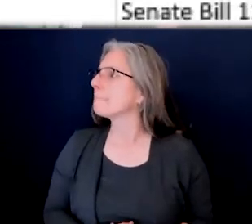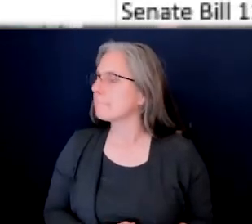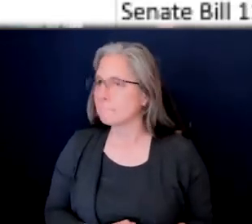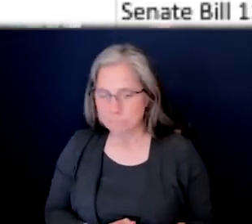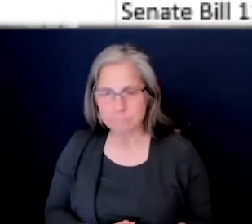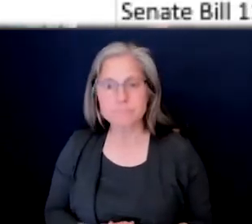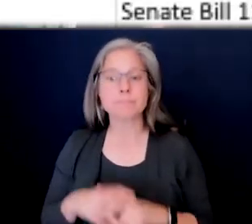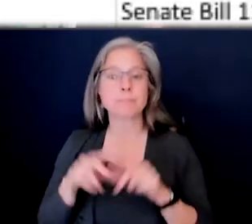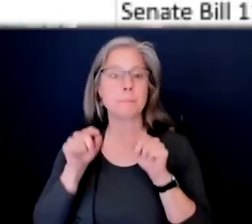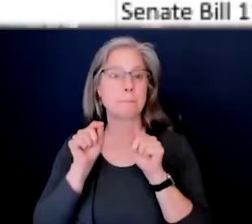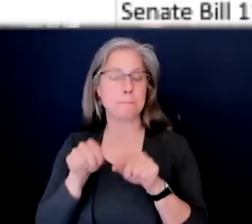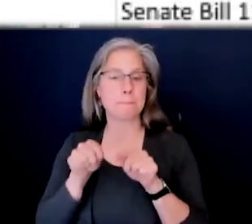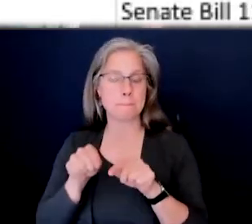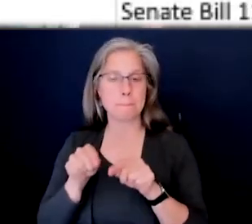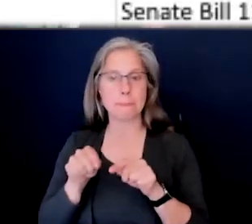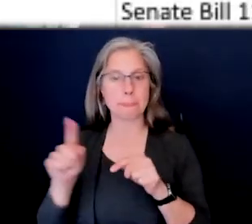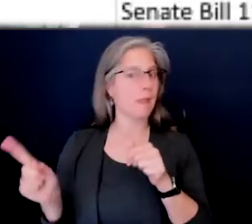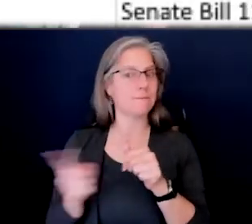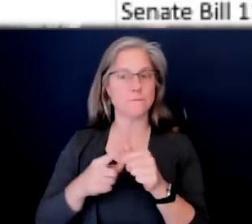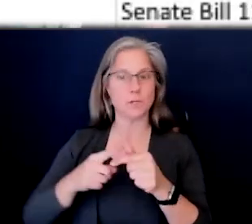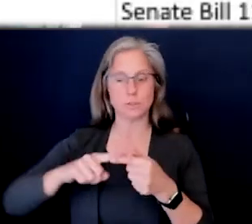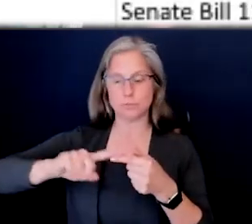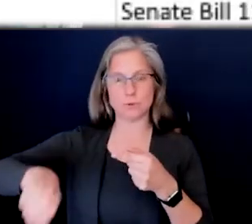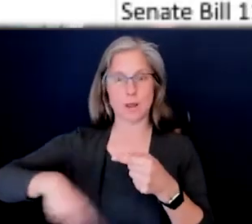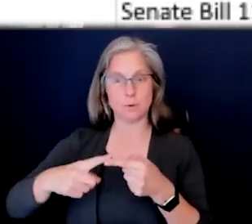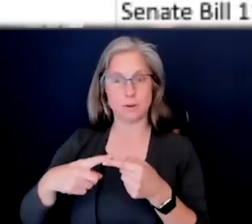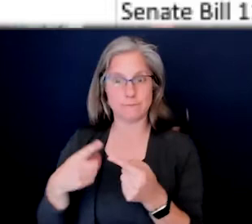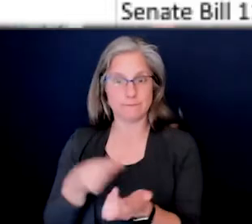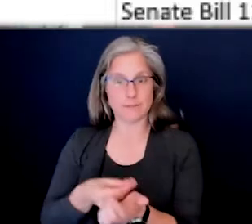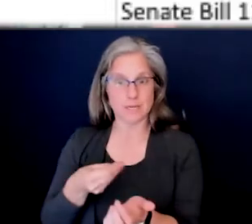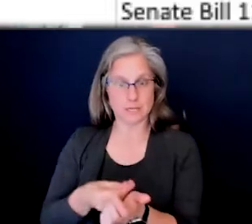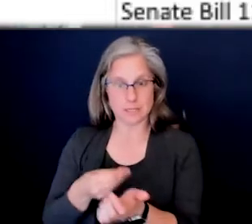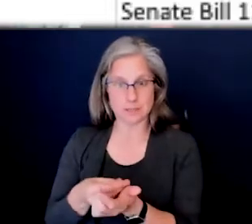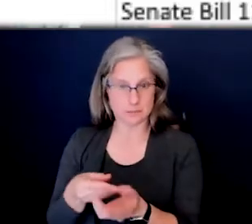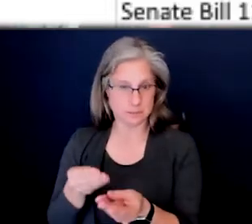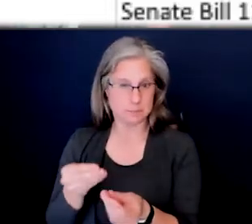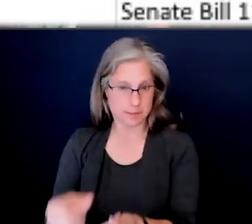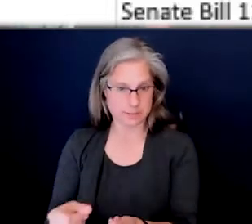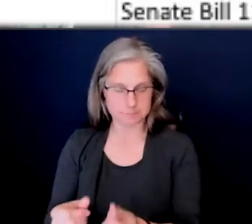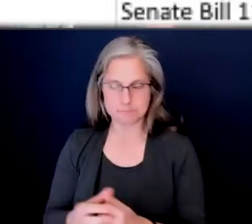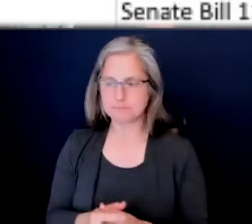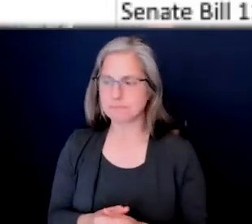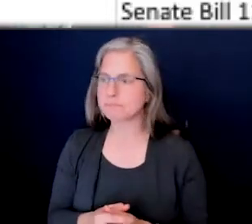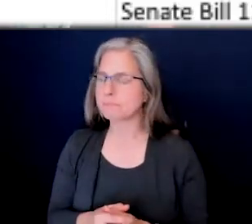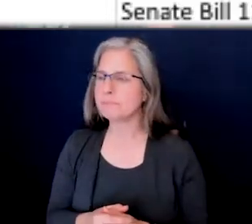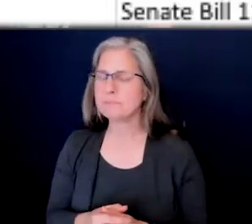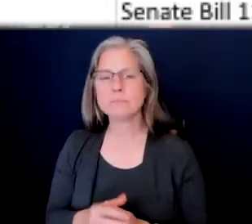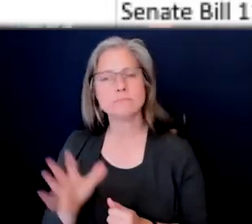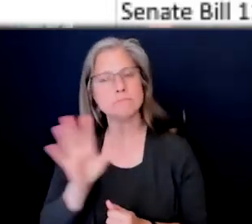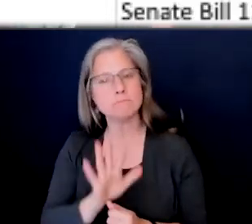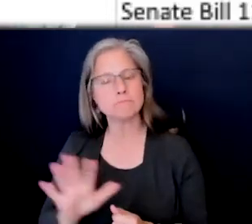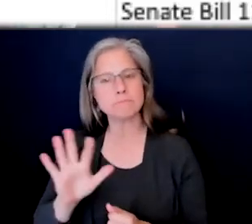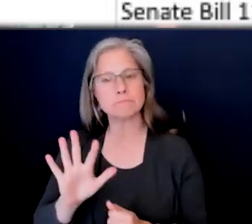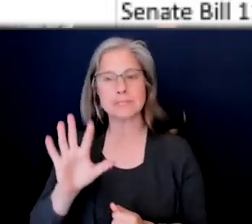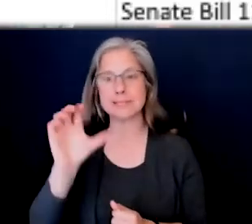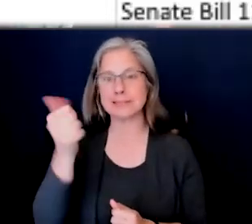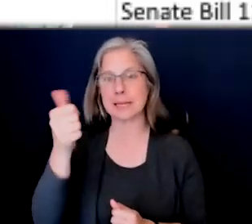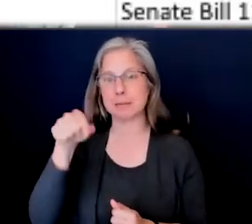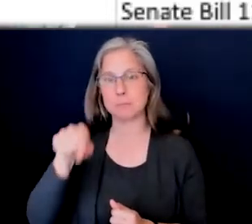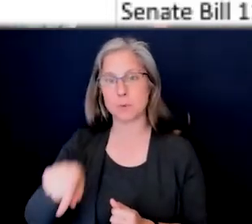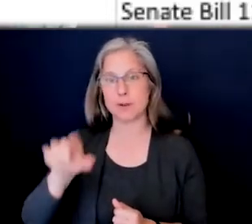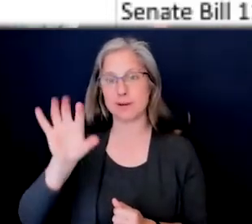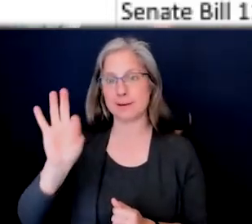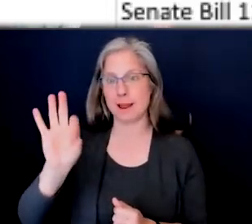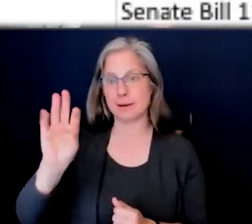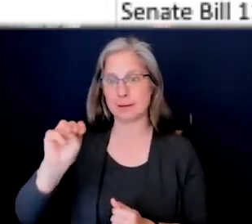This is where the first round of funding was spent. We got about 10.9 million, and